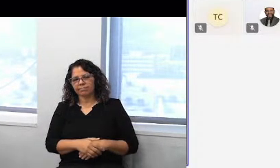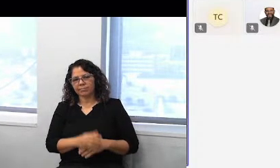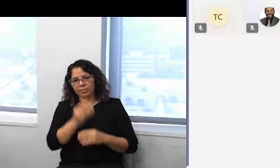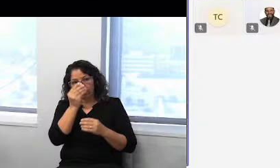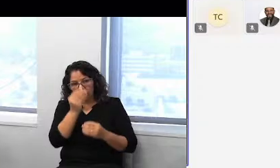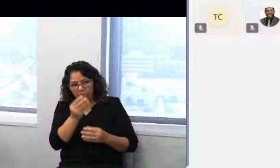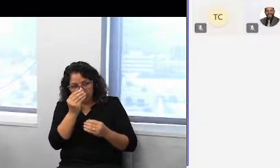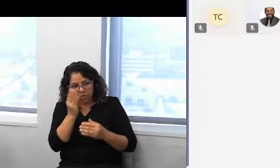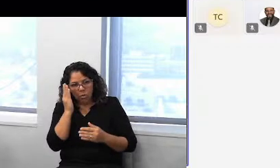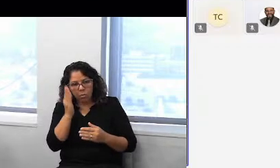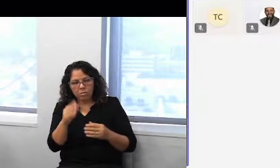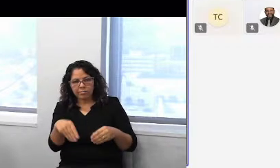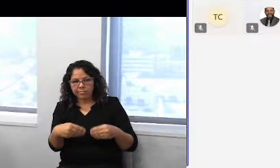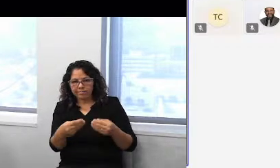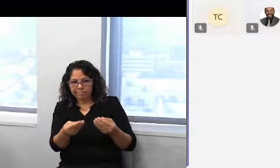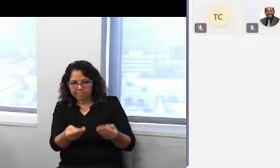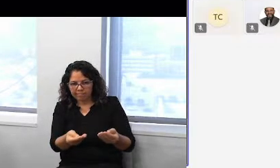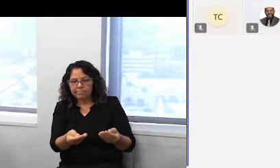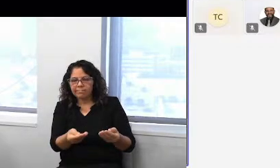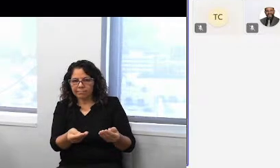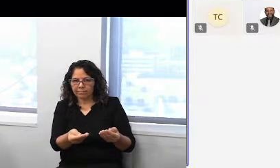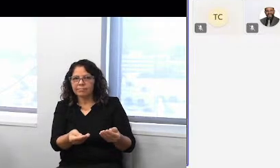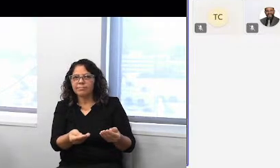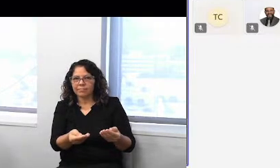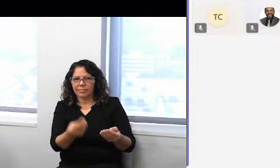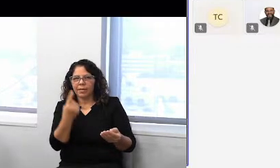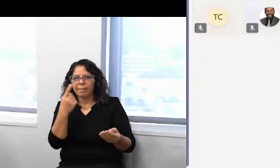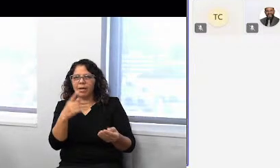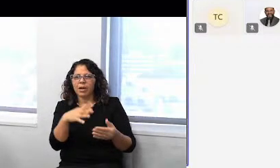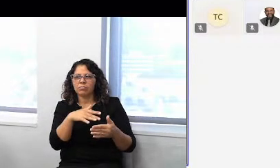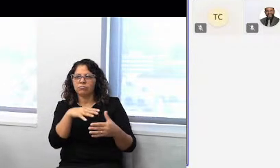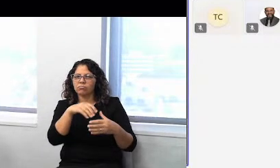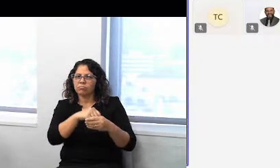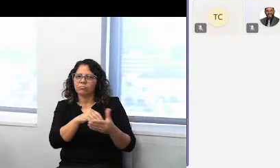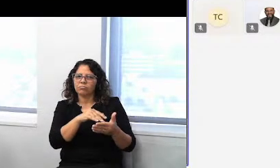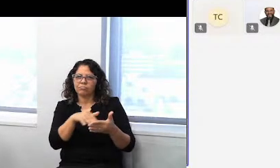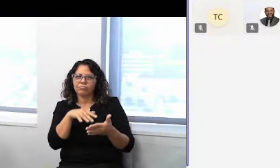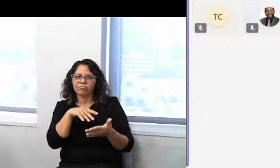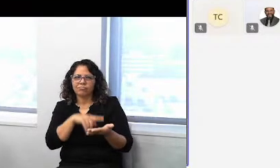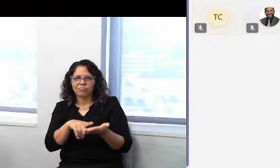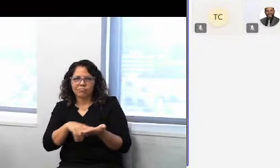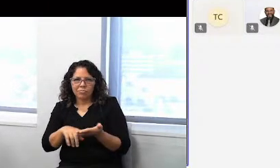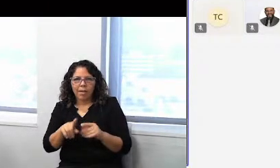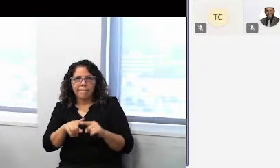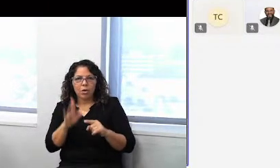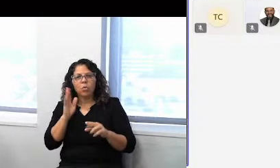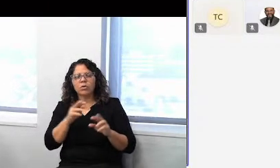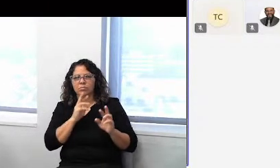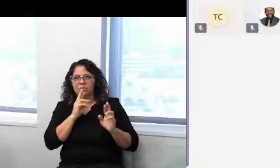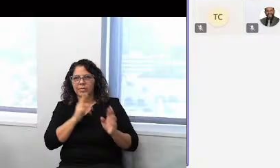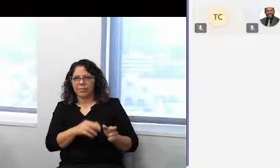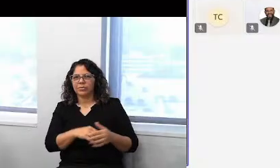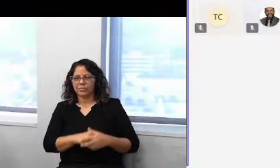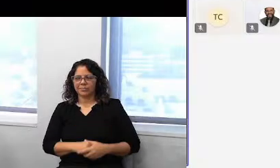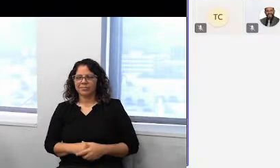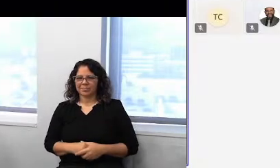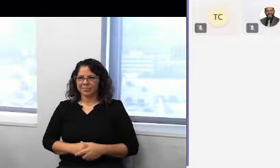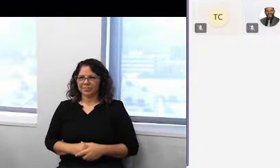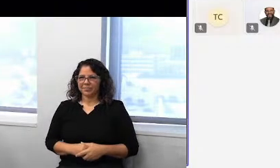studies in regards to how to achieve that. I will answer your question, sir, in regards to